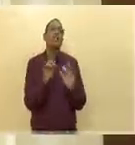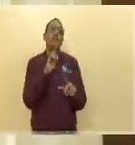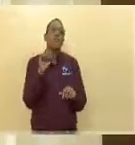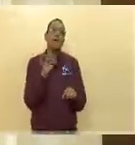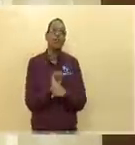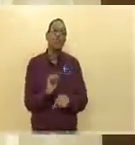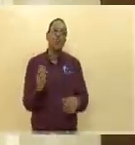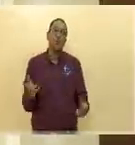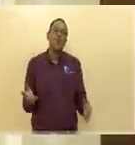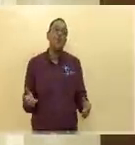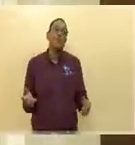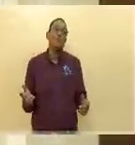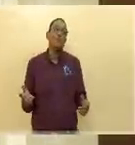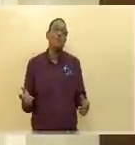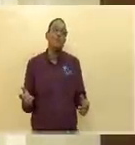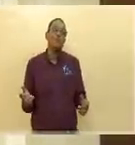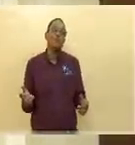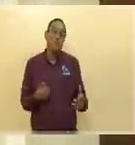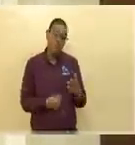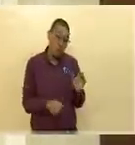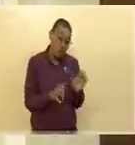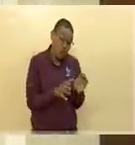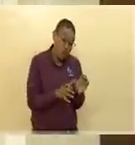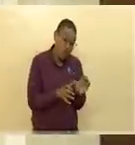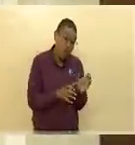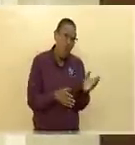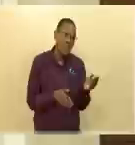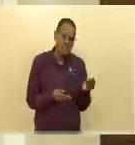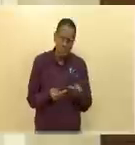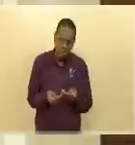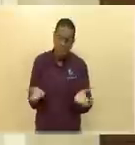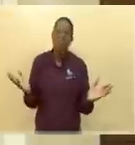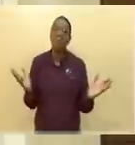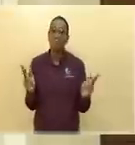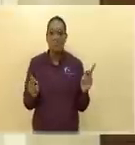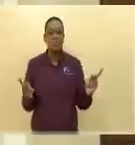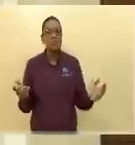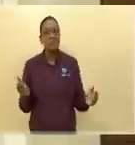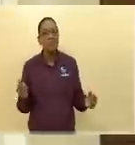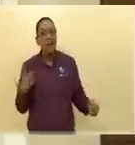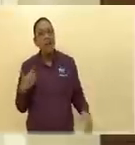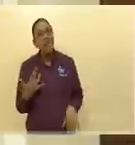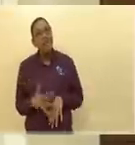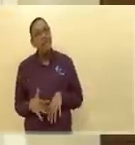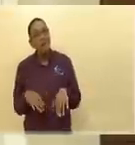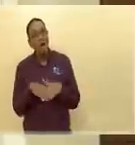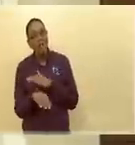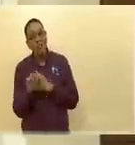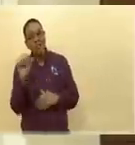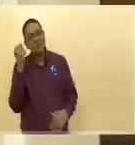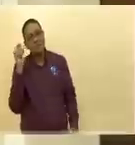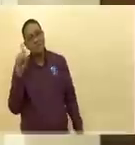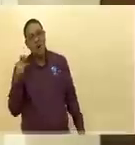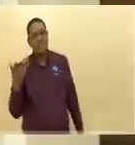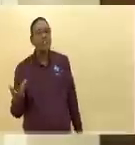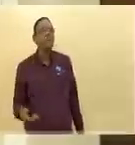ensure that birth certificates are provided. So what